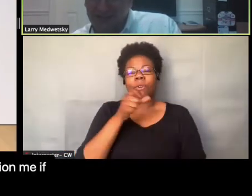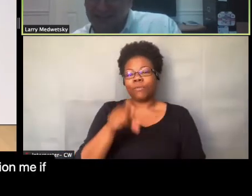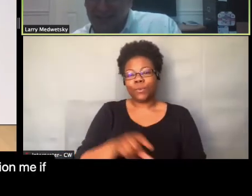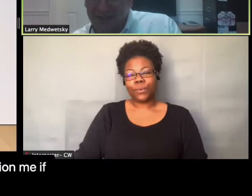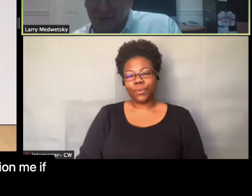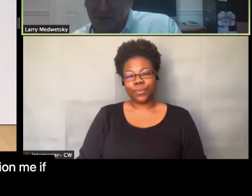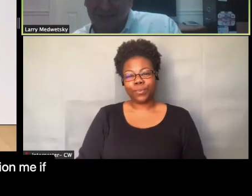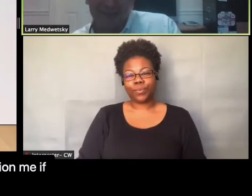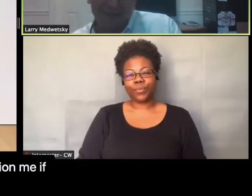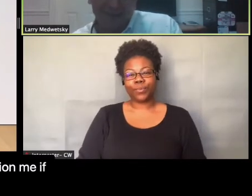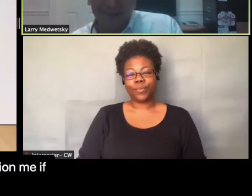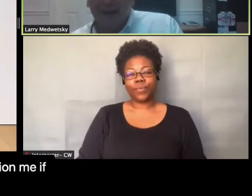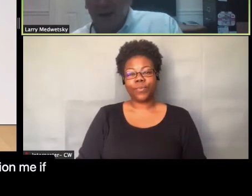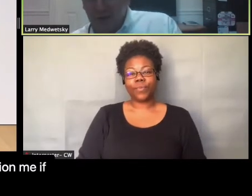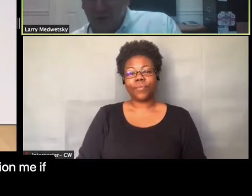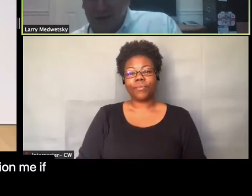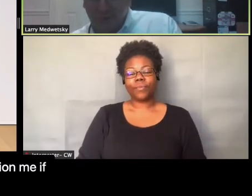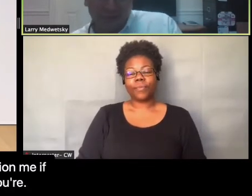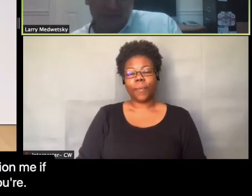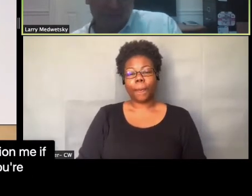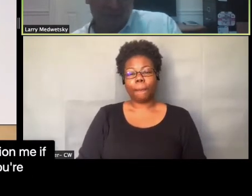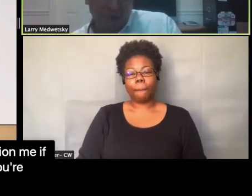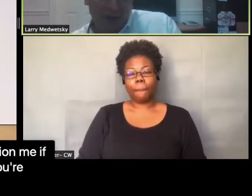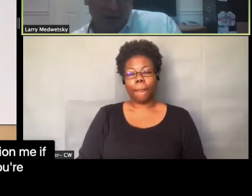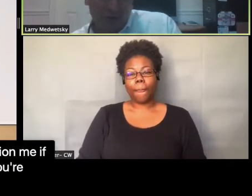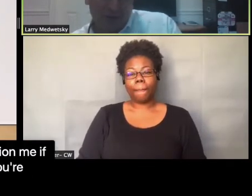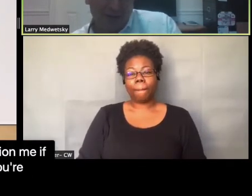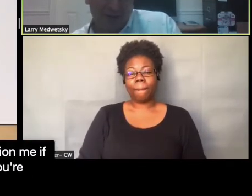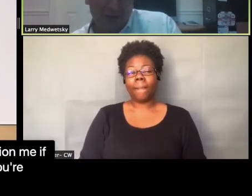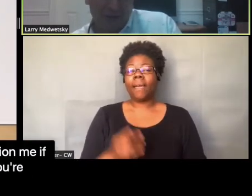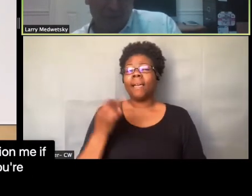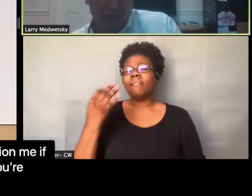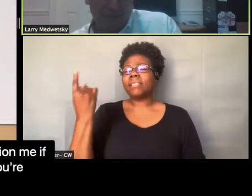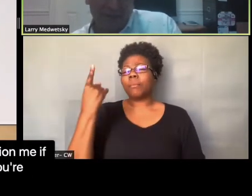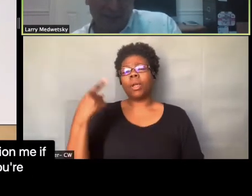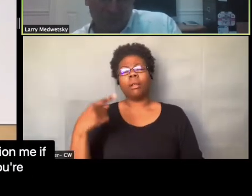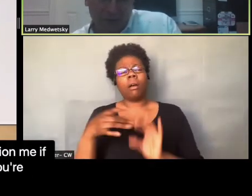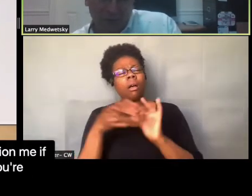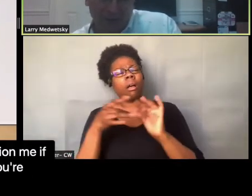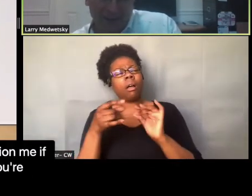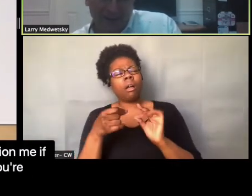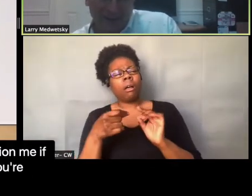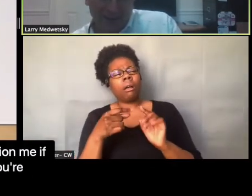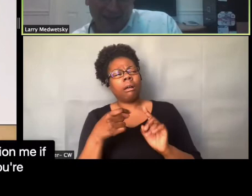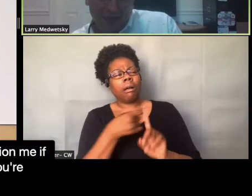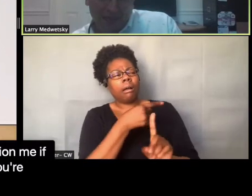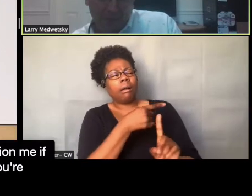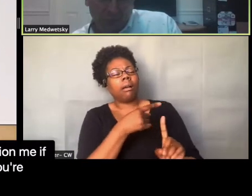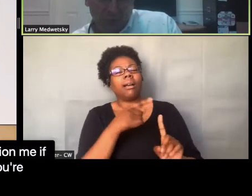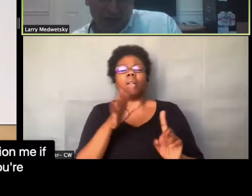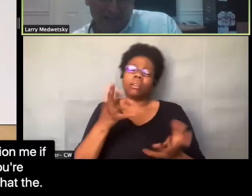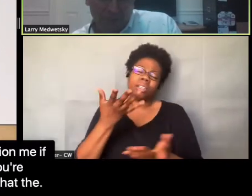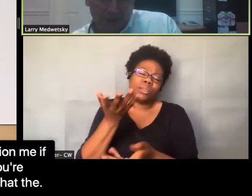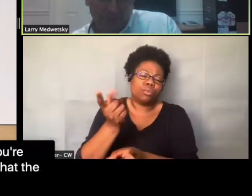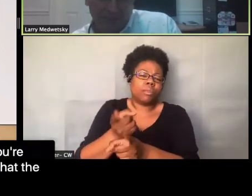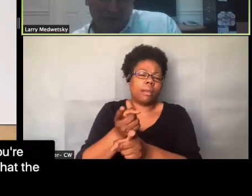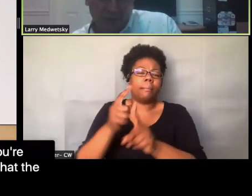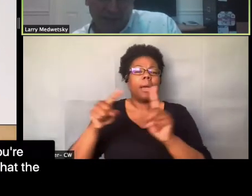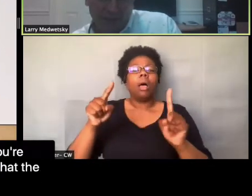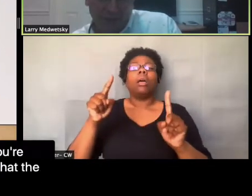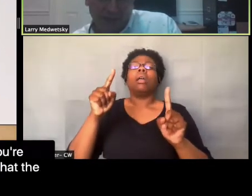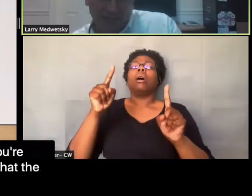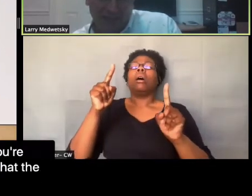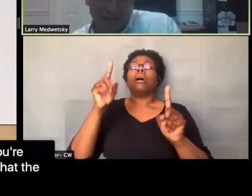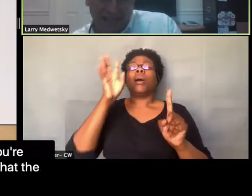graph's not exactly correct, you're right. But I'm just trying to just pretend with me that the blue line is representing